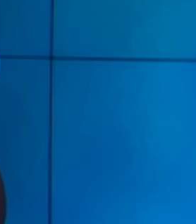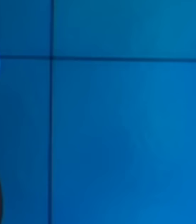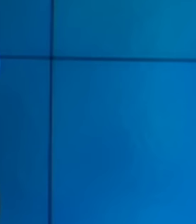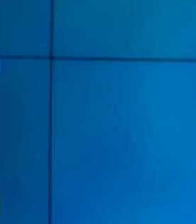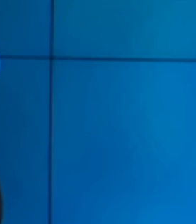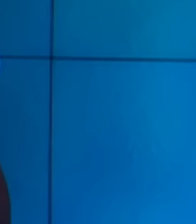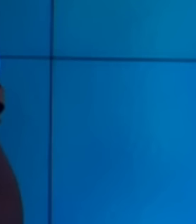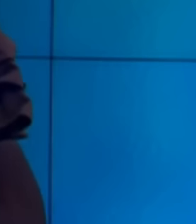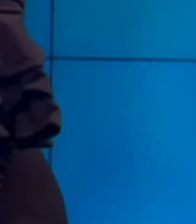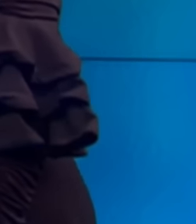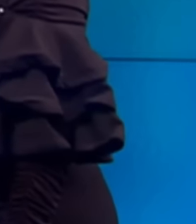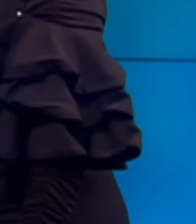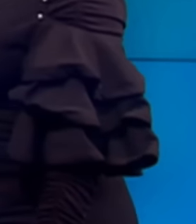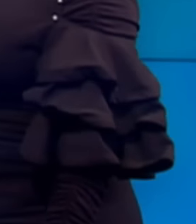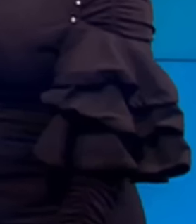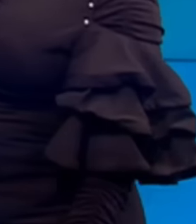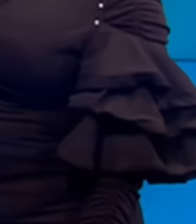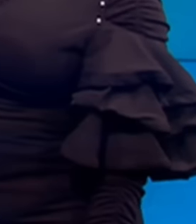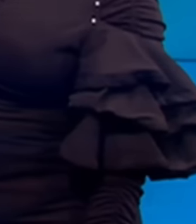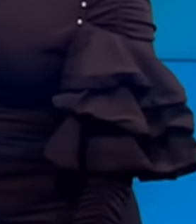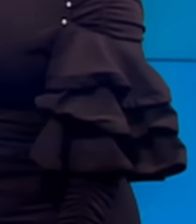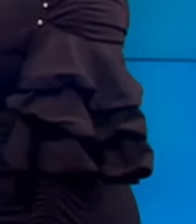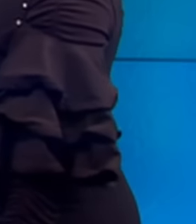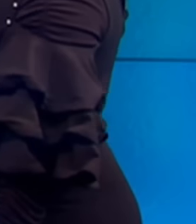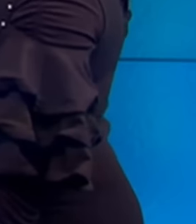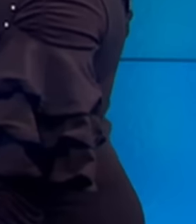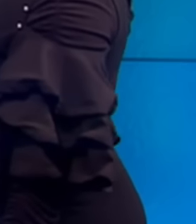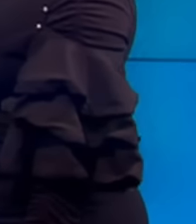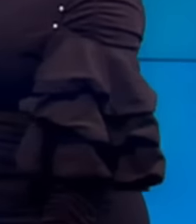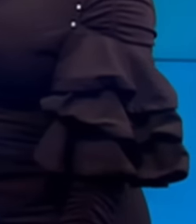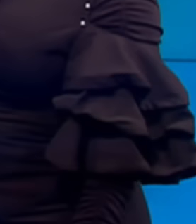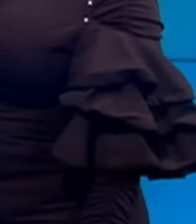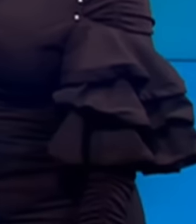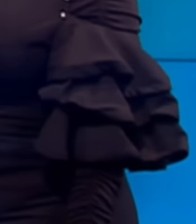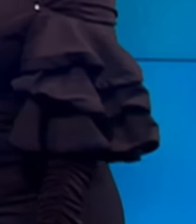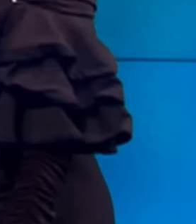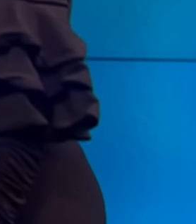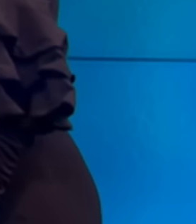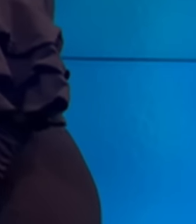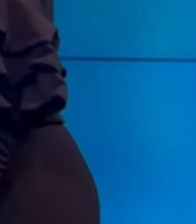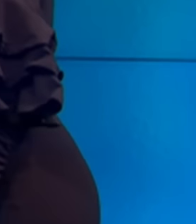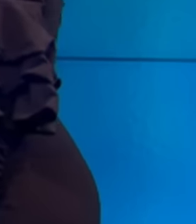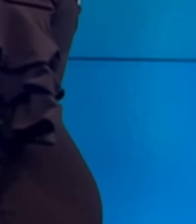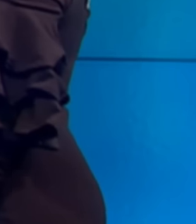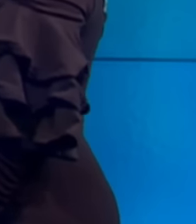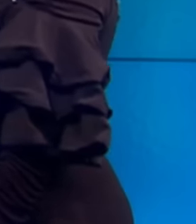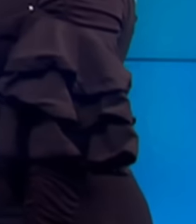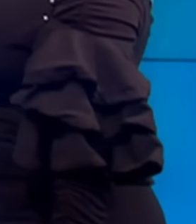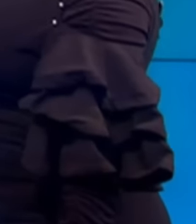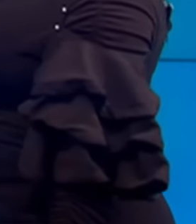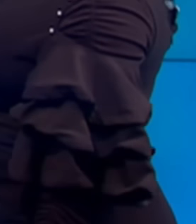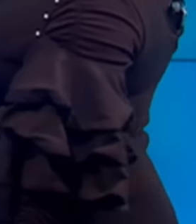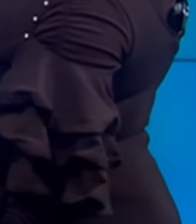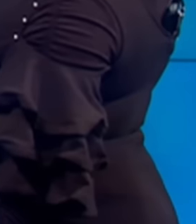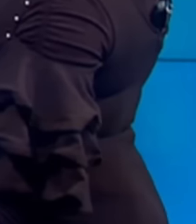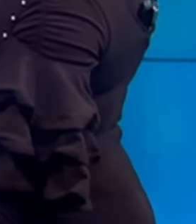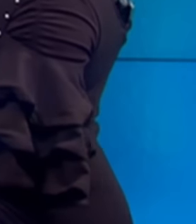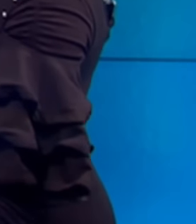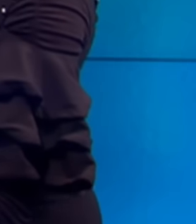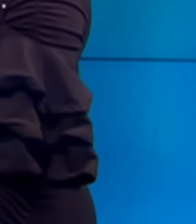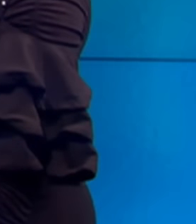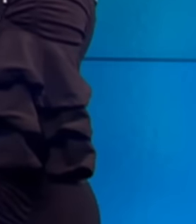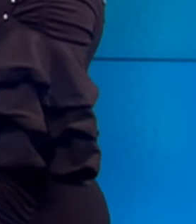la Western Cape go tsenela go la Eastern Cape go bonagala go tlabe go ntše go ene le mesarasarane ya dipula tše di tlabe di le gona go ene le memoya e tlabeng tonya